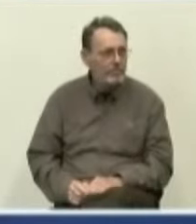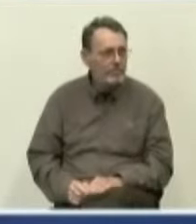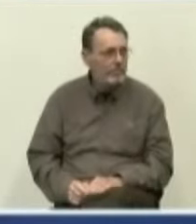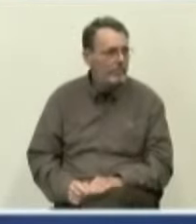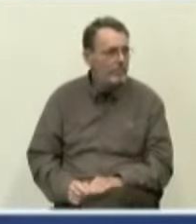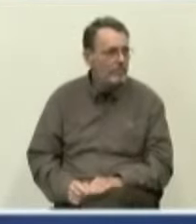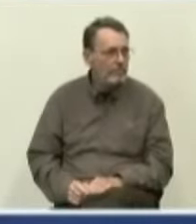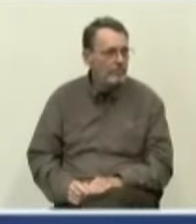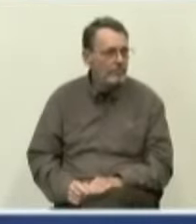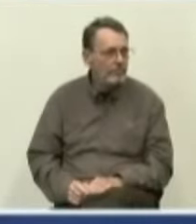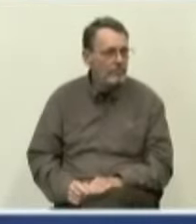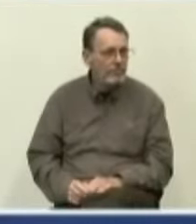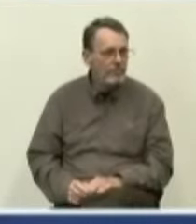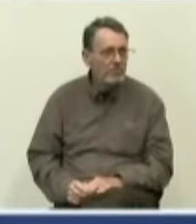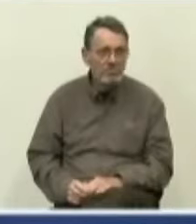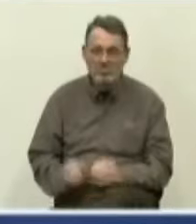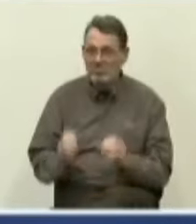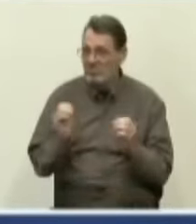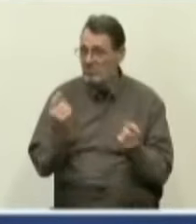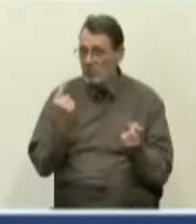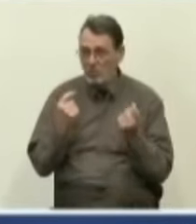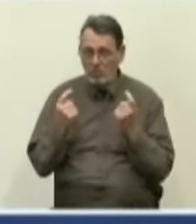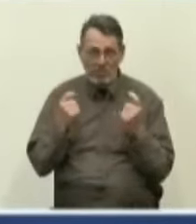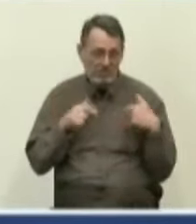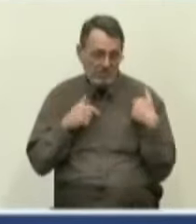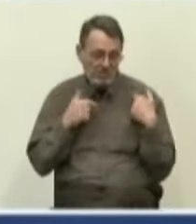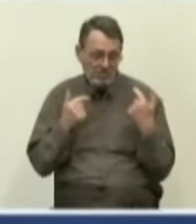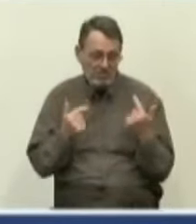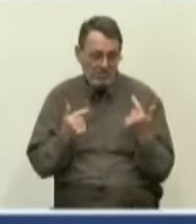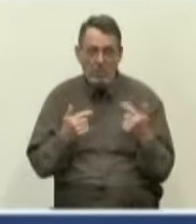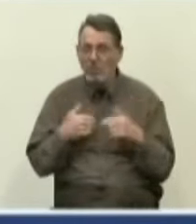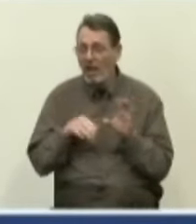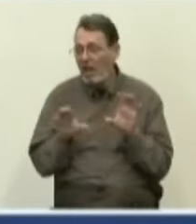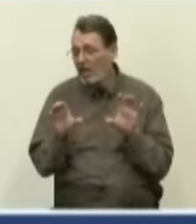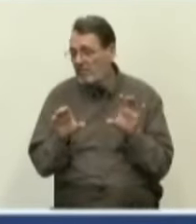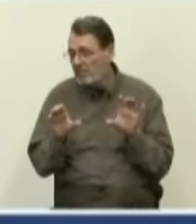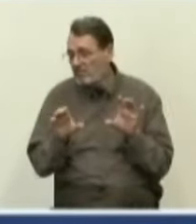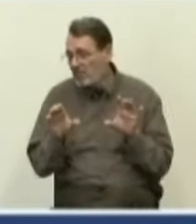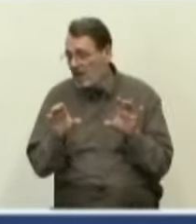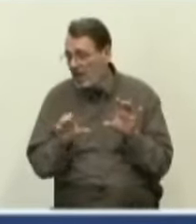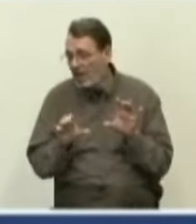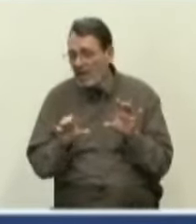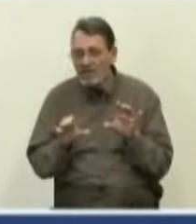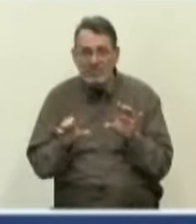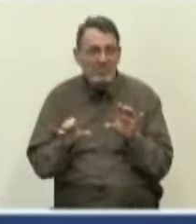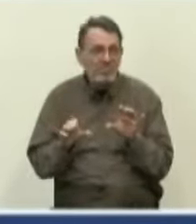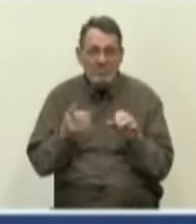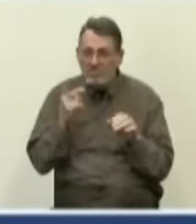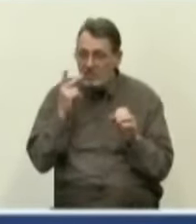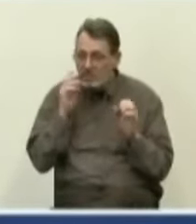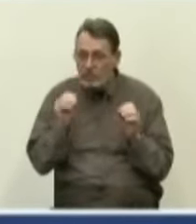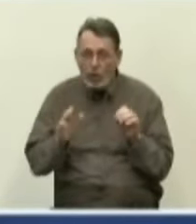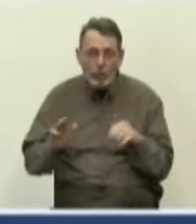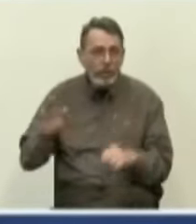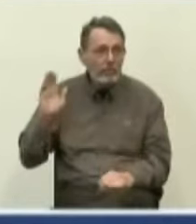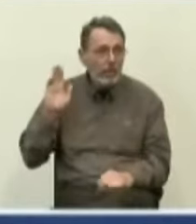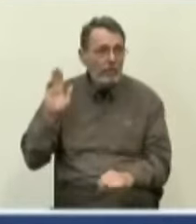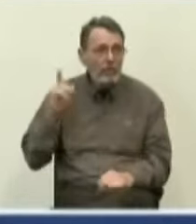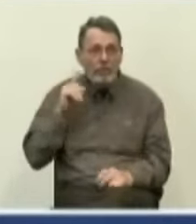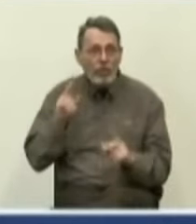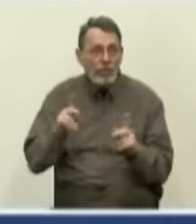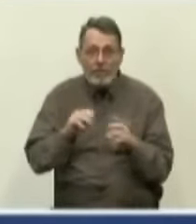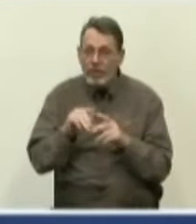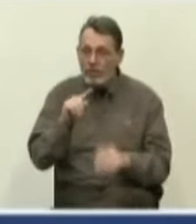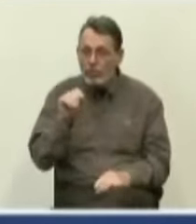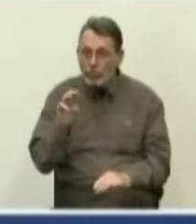We have not gotten any questions yet via the chat nor via raised hands. For those in the Zoom meeting, you can find